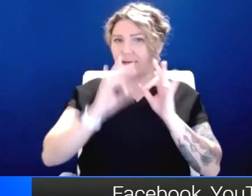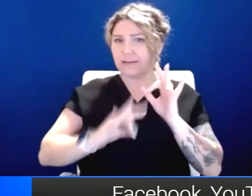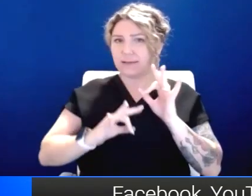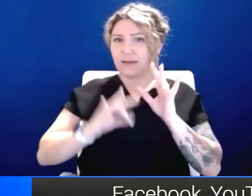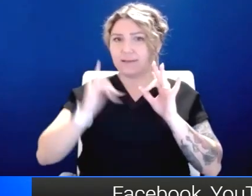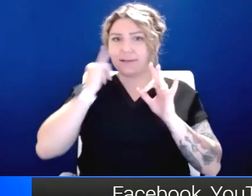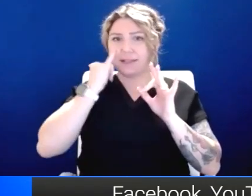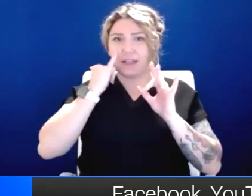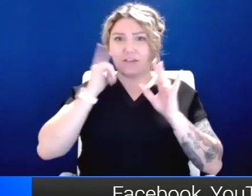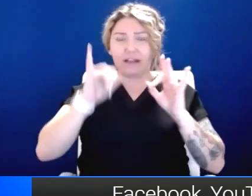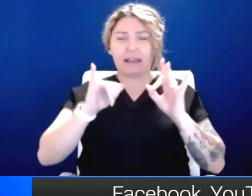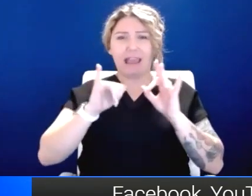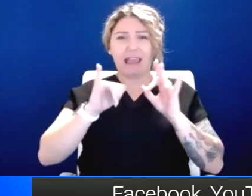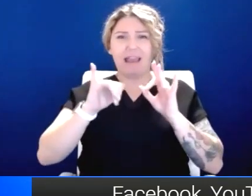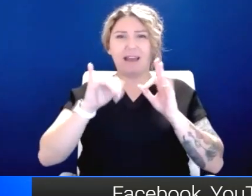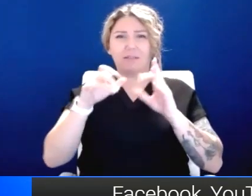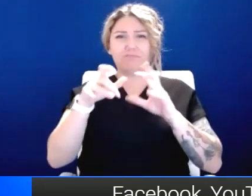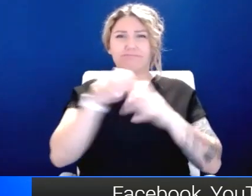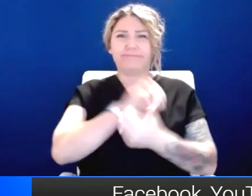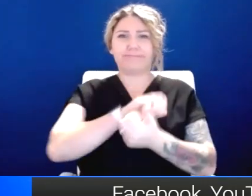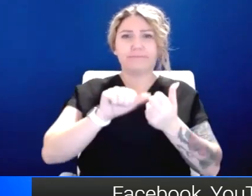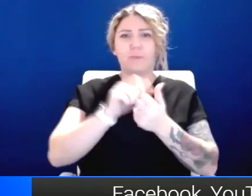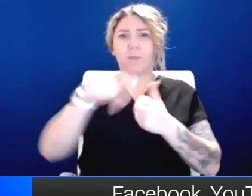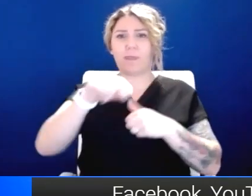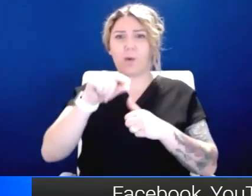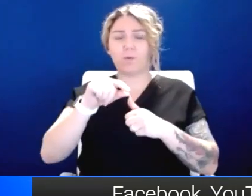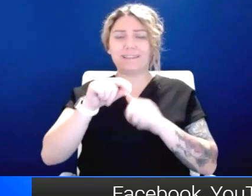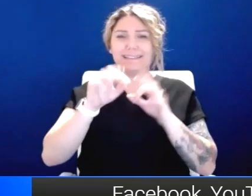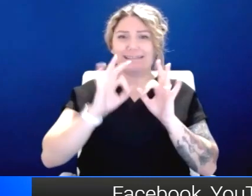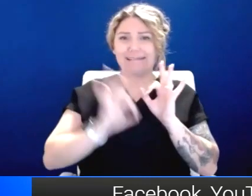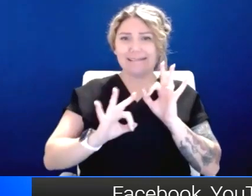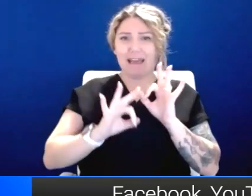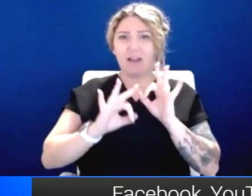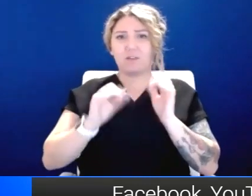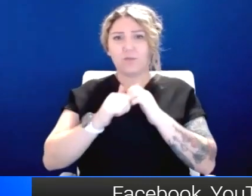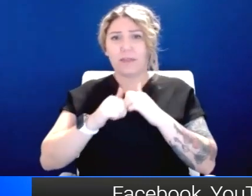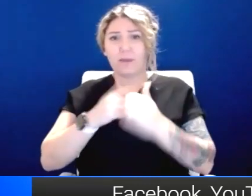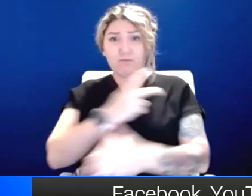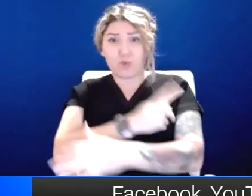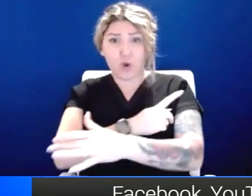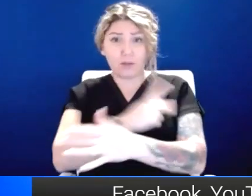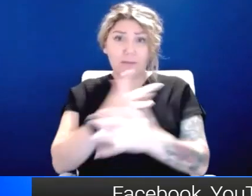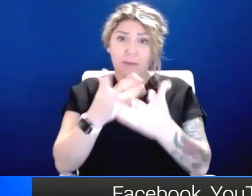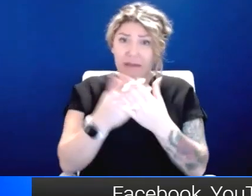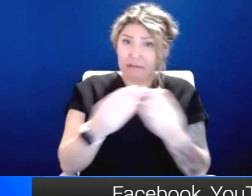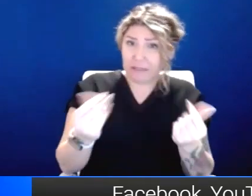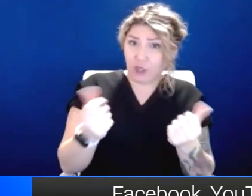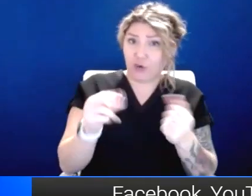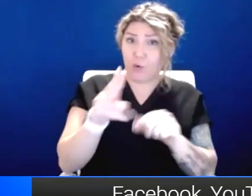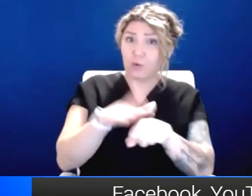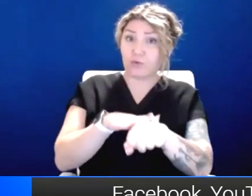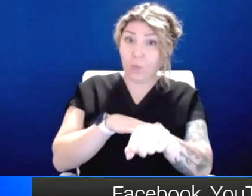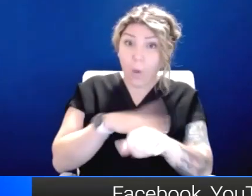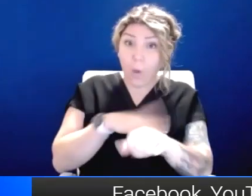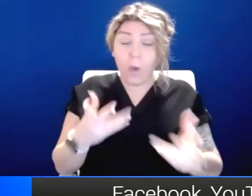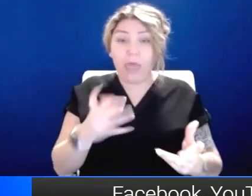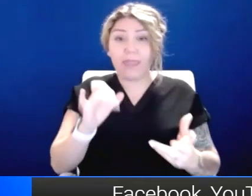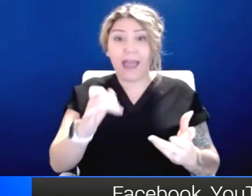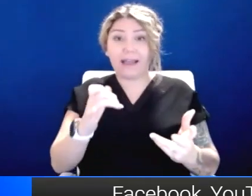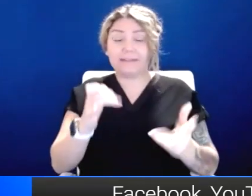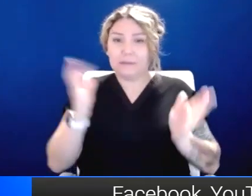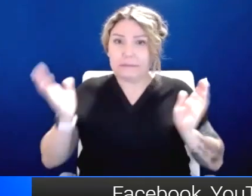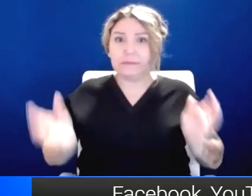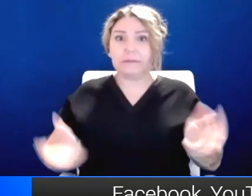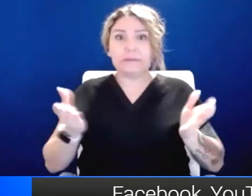this abnormal protein, maybe we can slow Parkinson's, maybe we can even cure Parkinson's. So that's one big push going on,